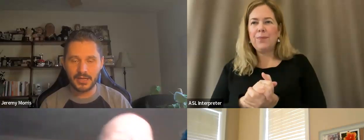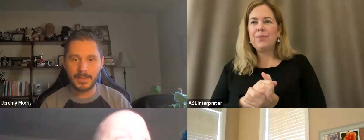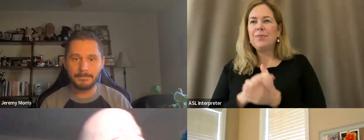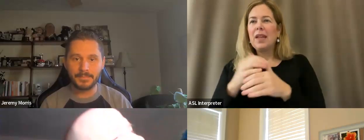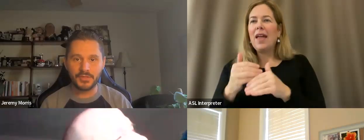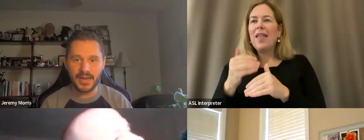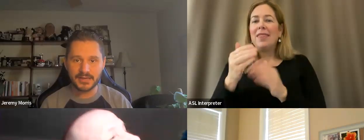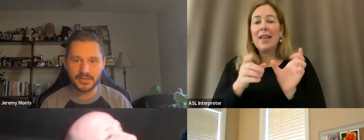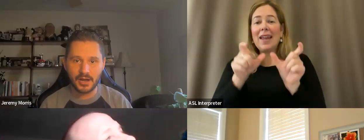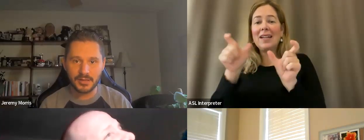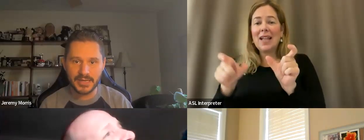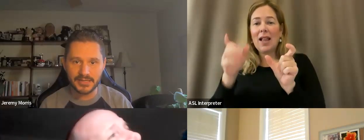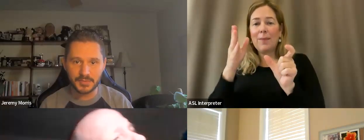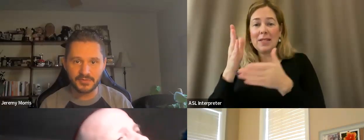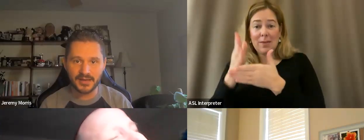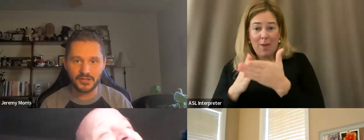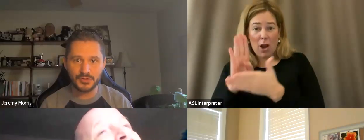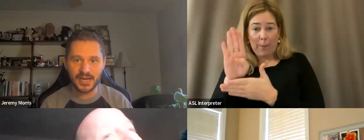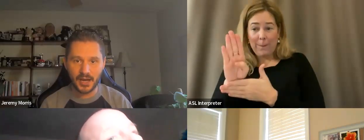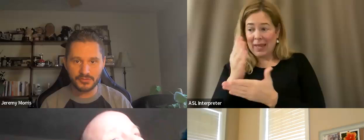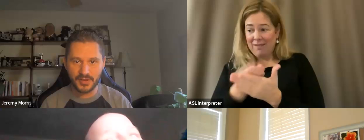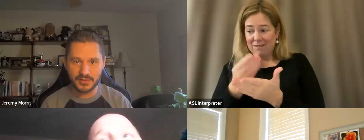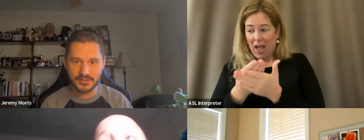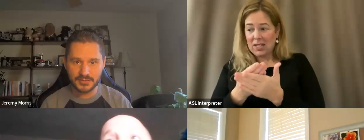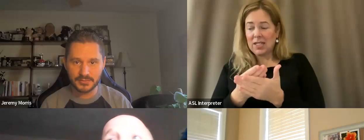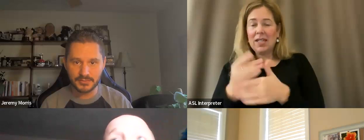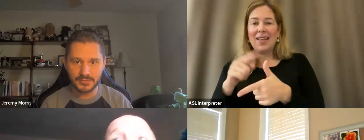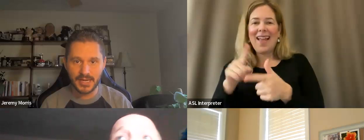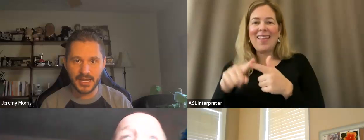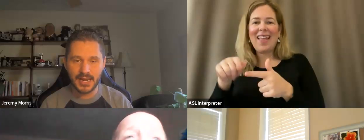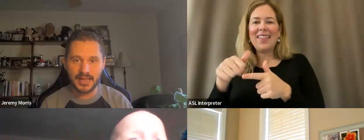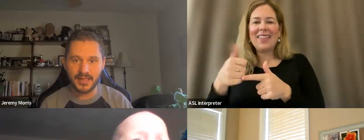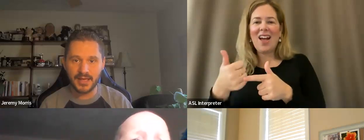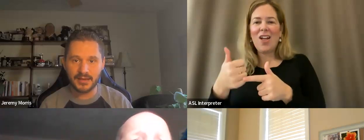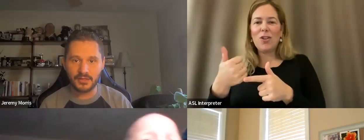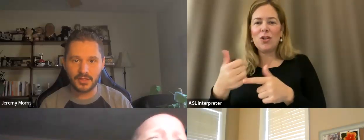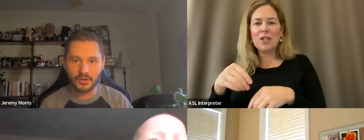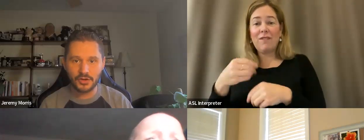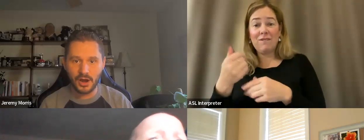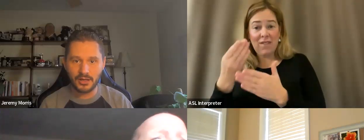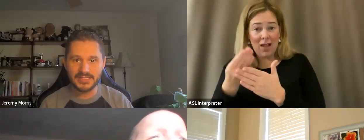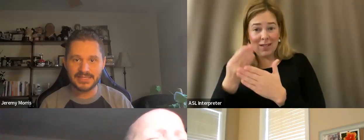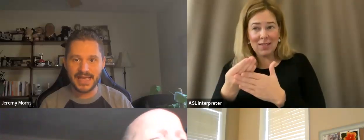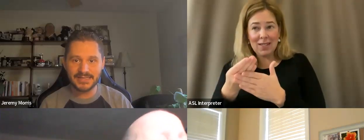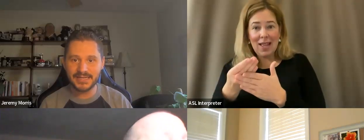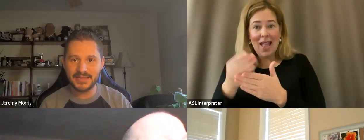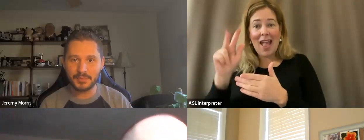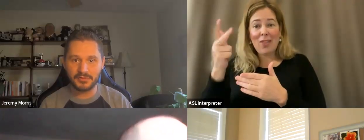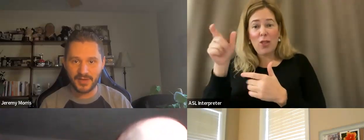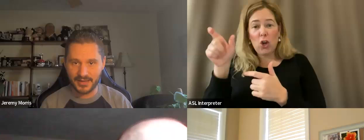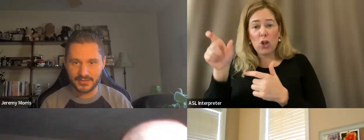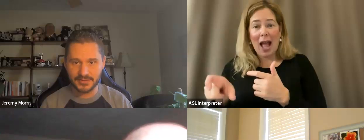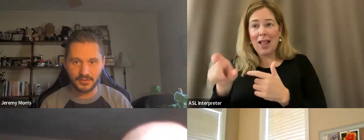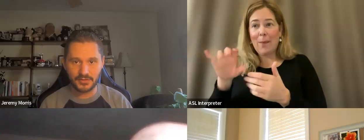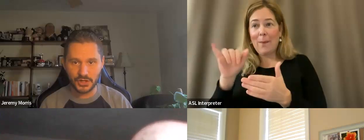funding. The next column is provided using other funds. And then the third column is the entity